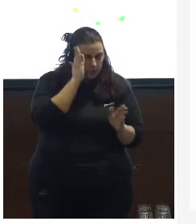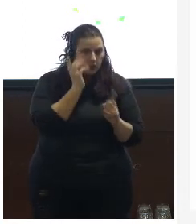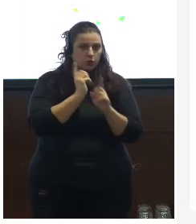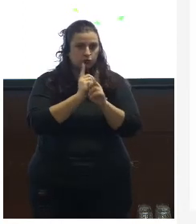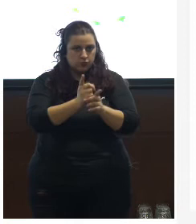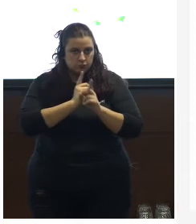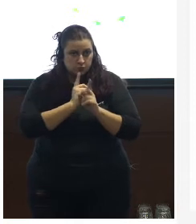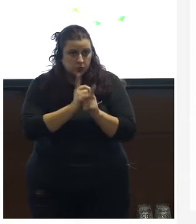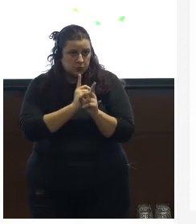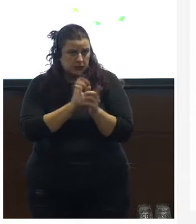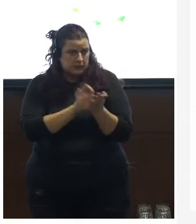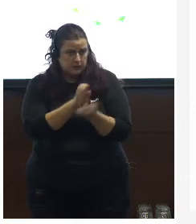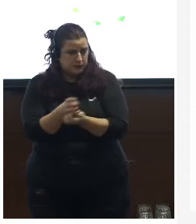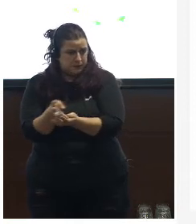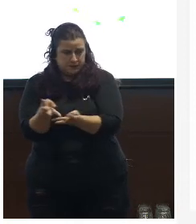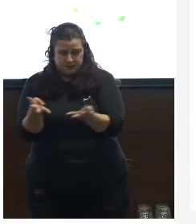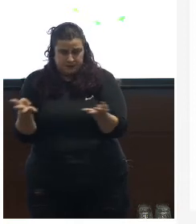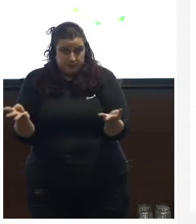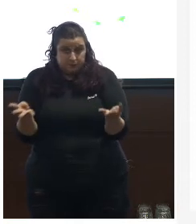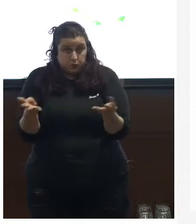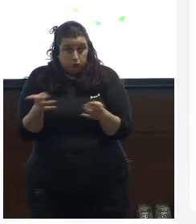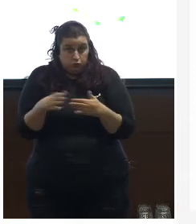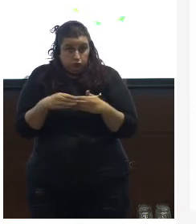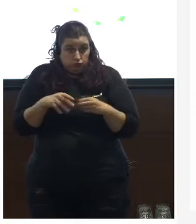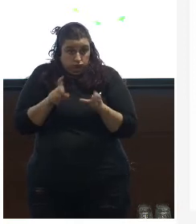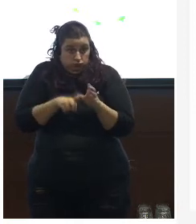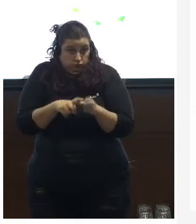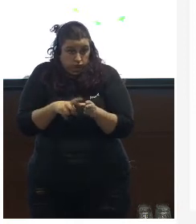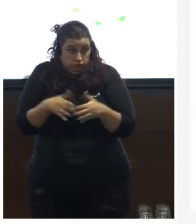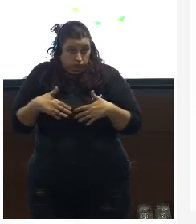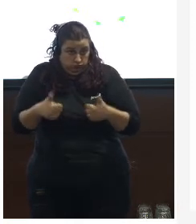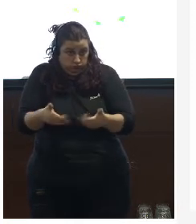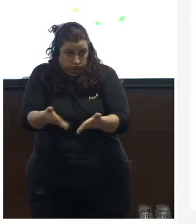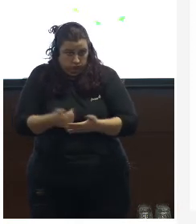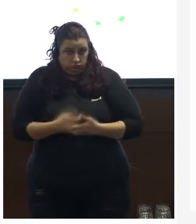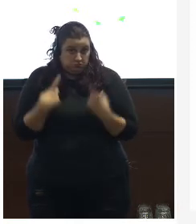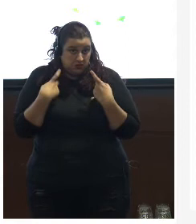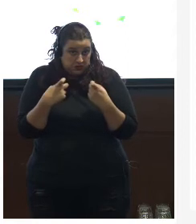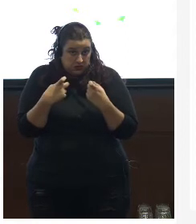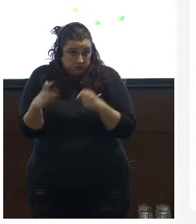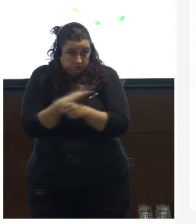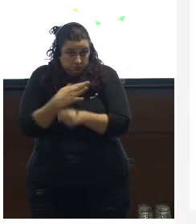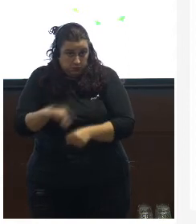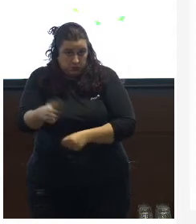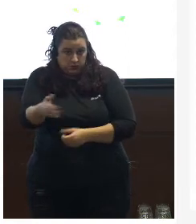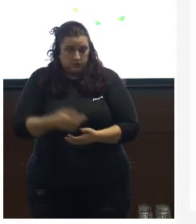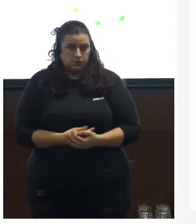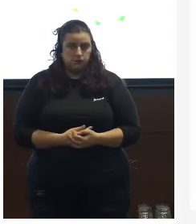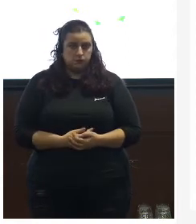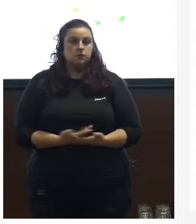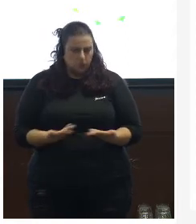people with a disability can need, but only with guides specifically trained